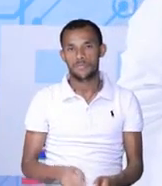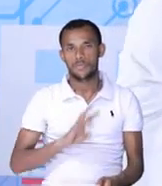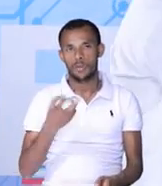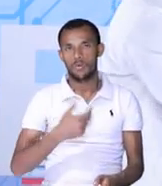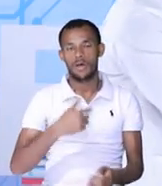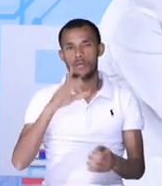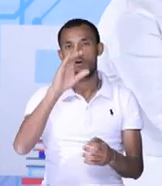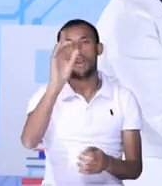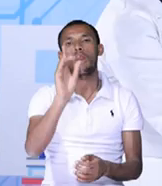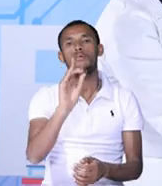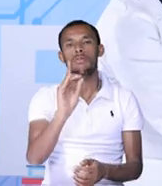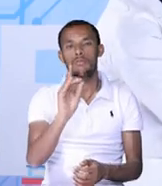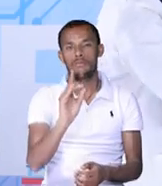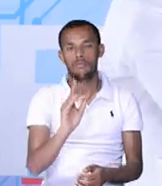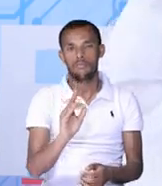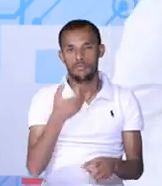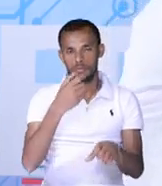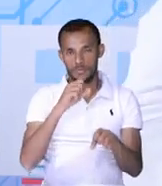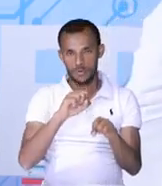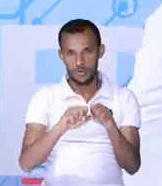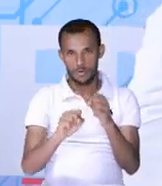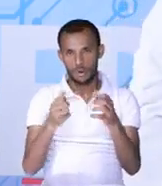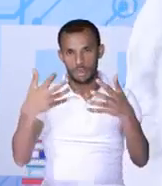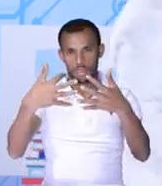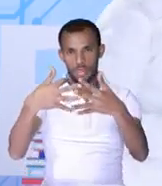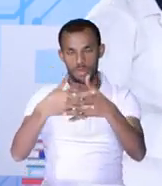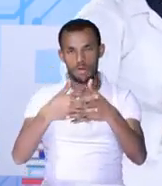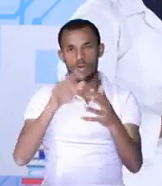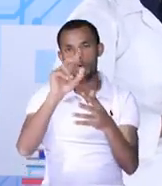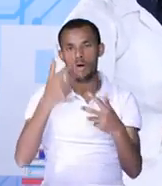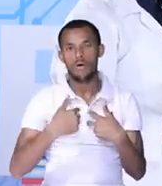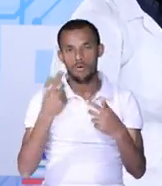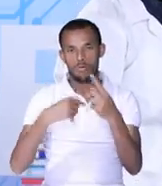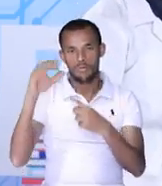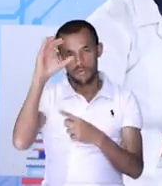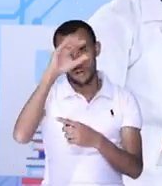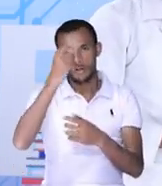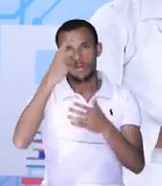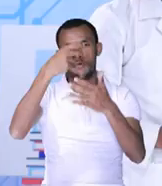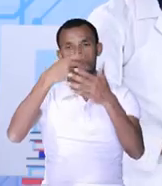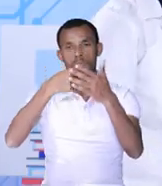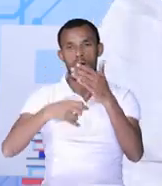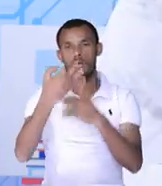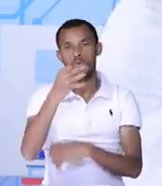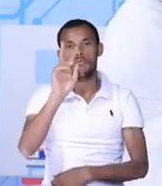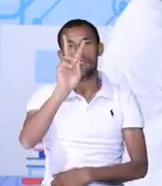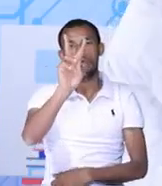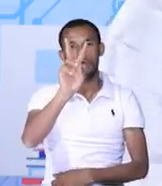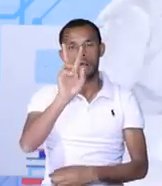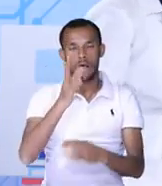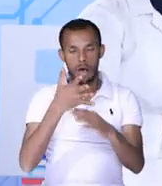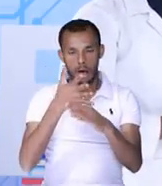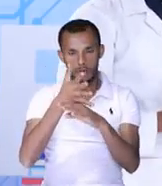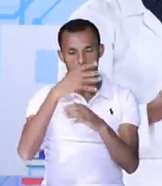we have the derivative. So, integrating, you have to find the value of v. After